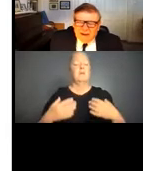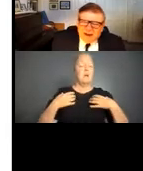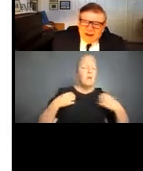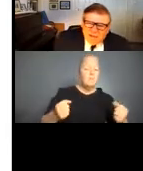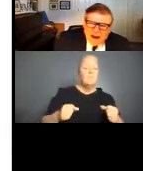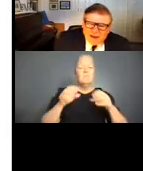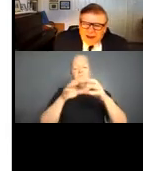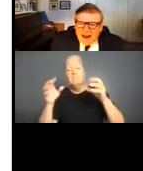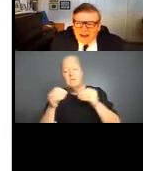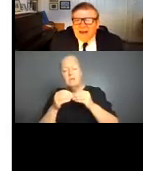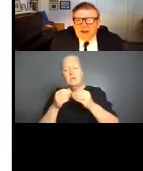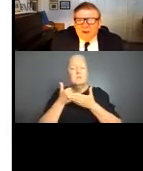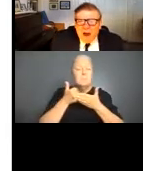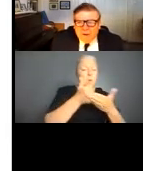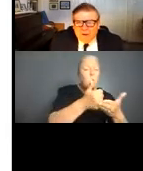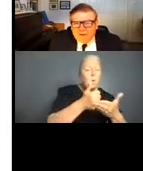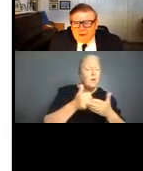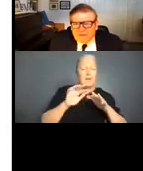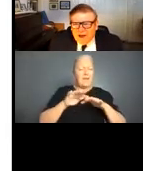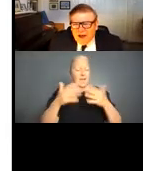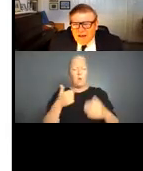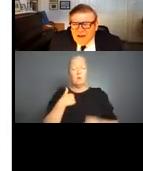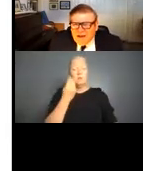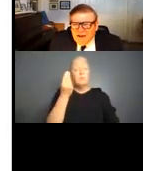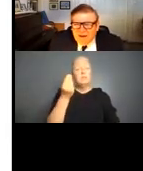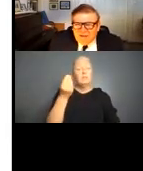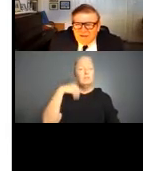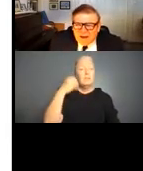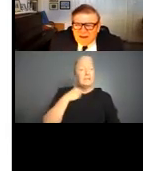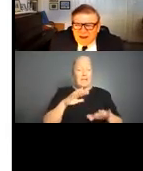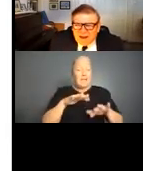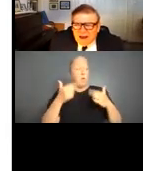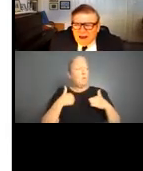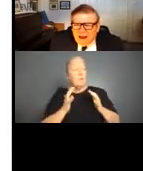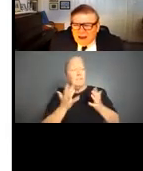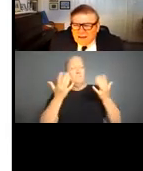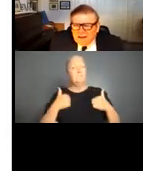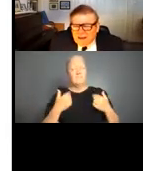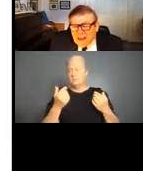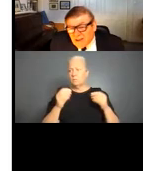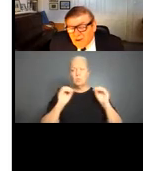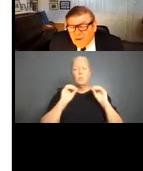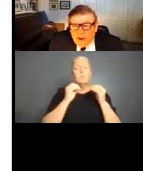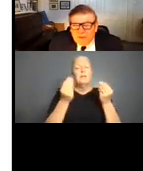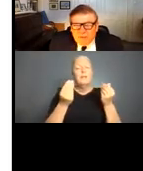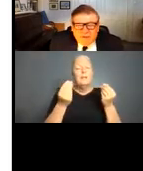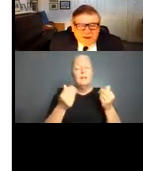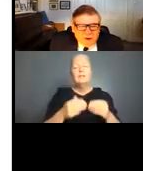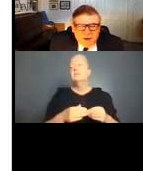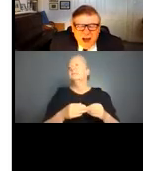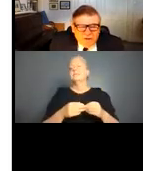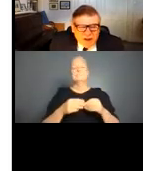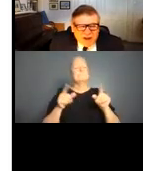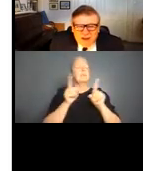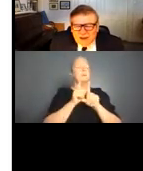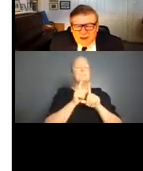how we actually getting the wherewithal to survive, vulnerability to disease, or we would prefer to call